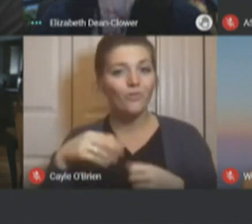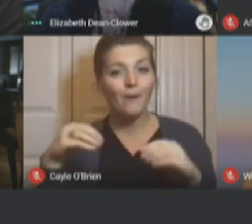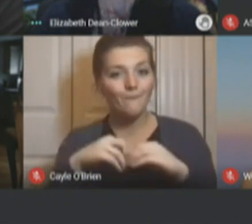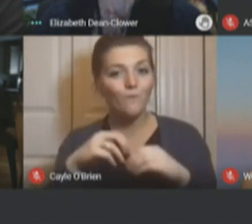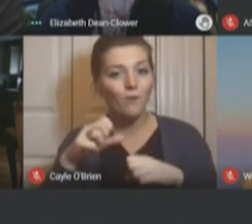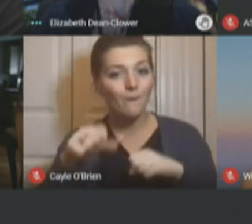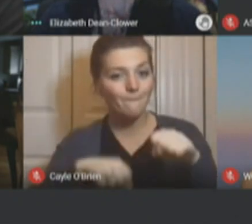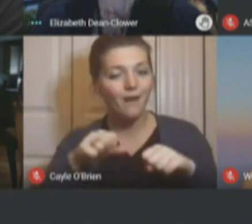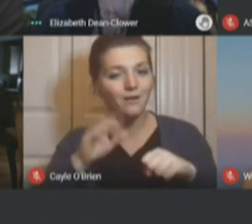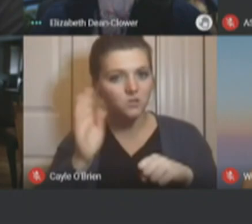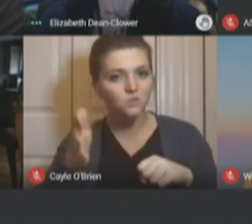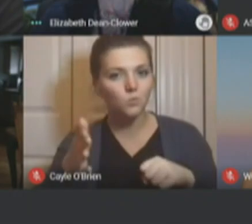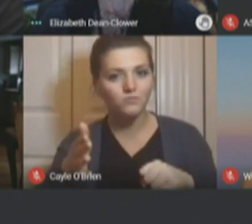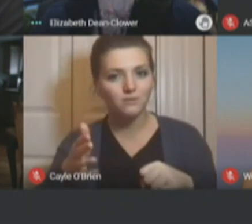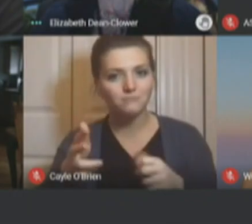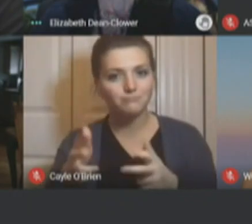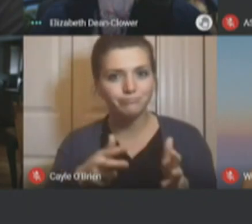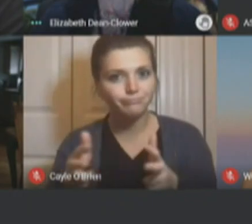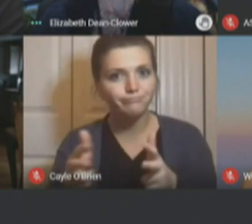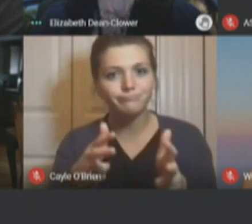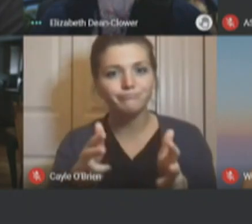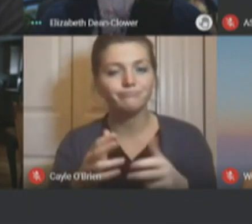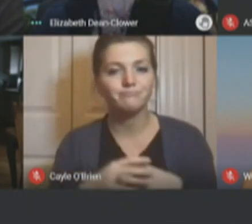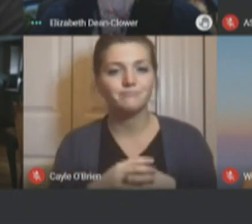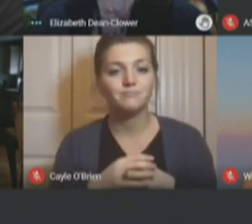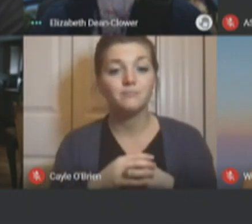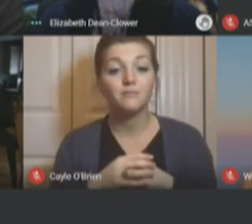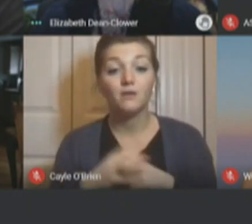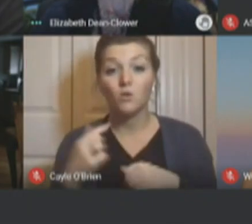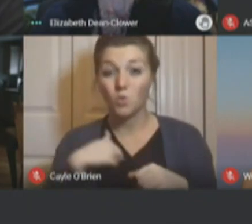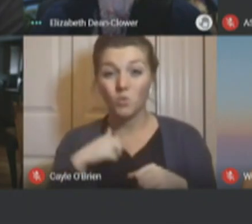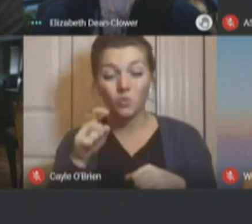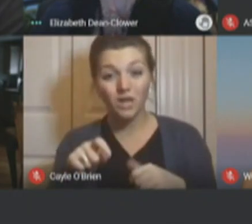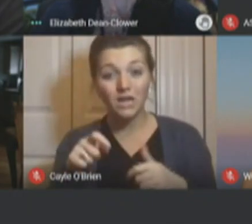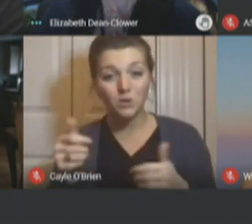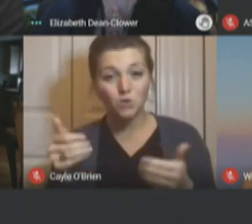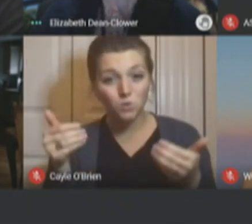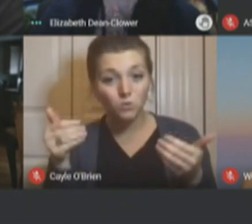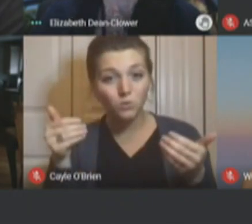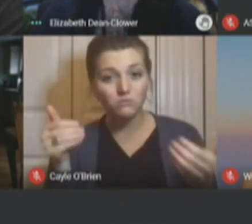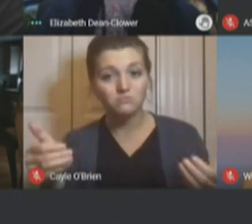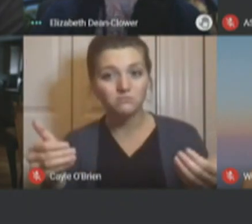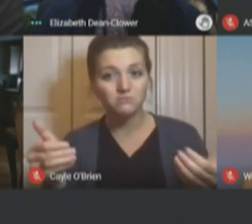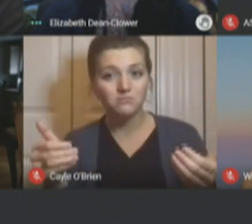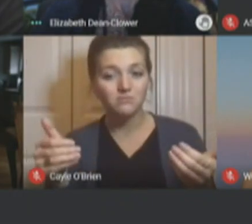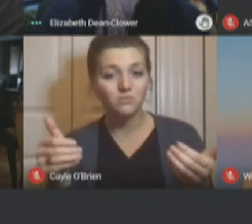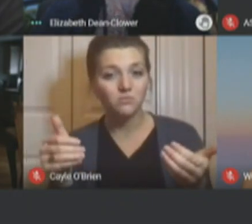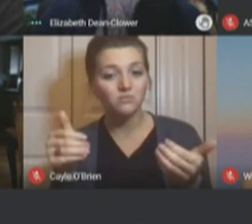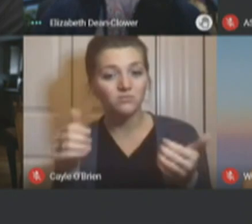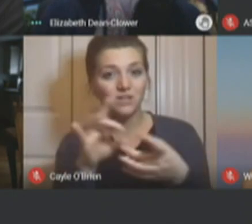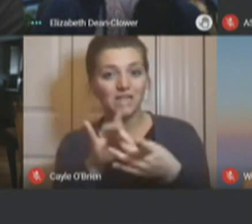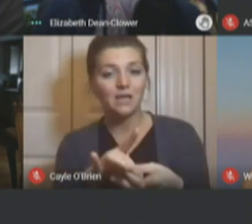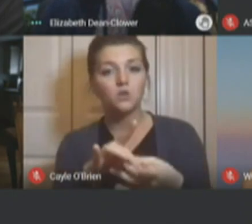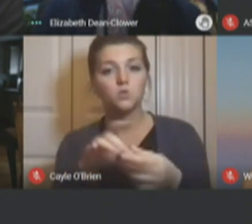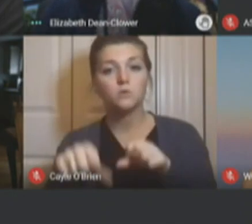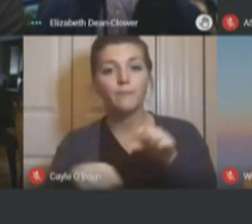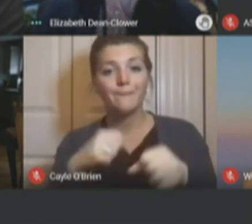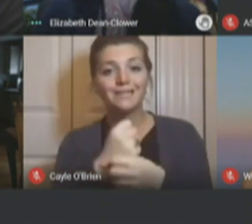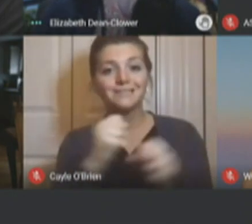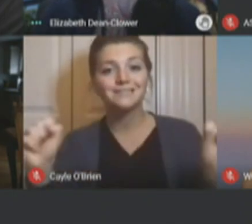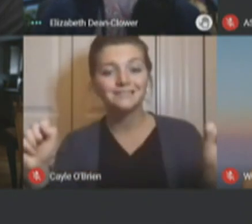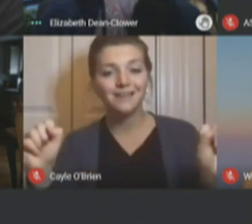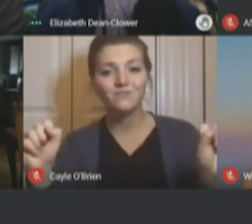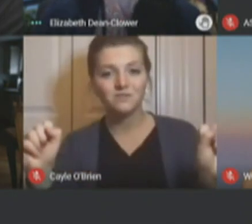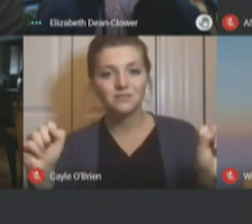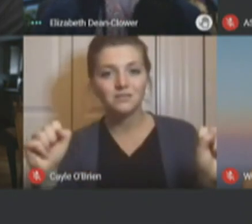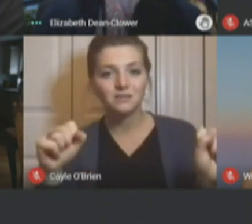before. And we really need to move forward on this bike safety protocol for the